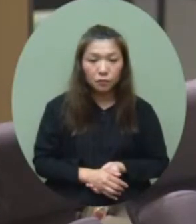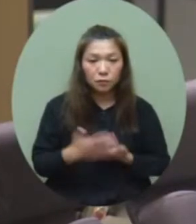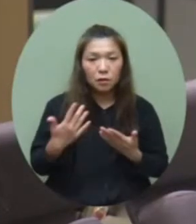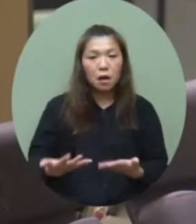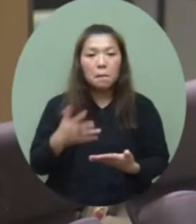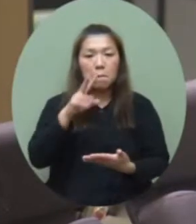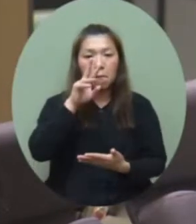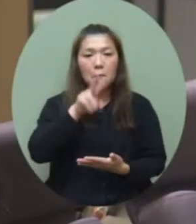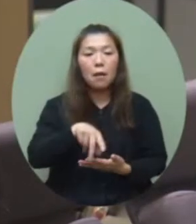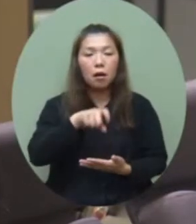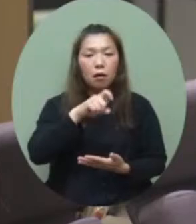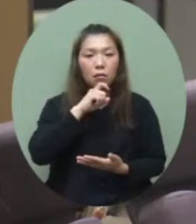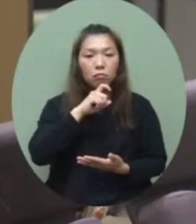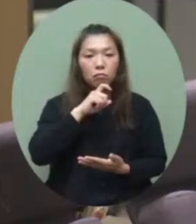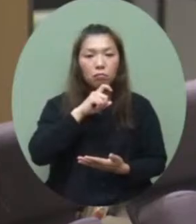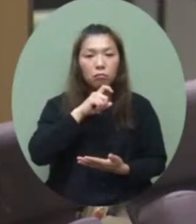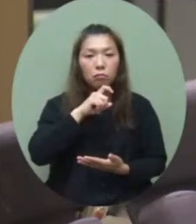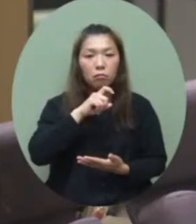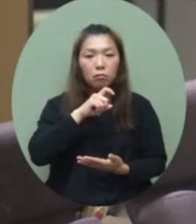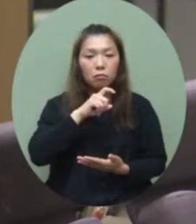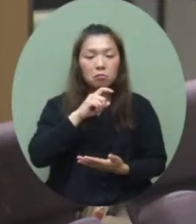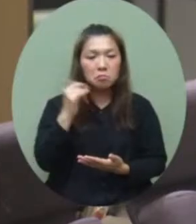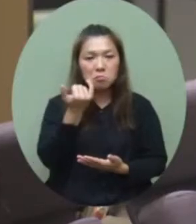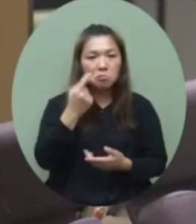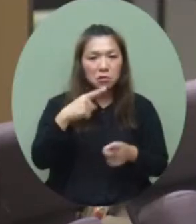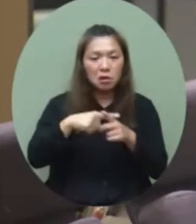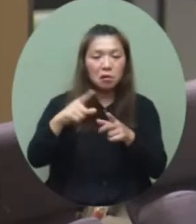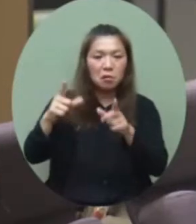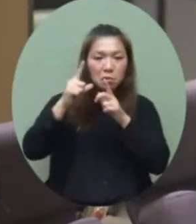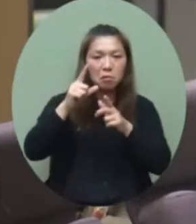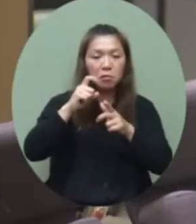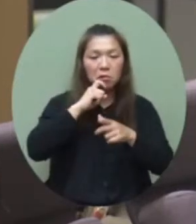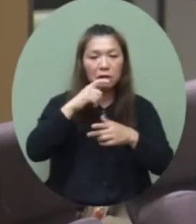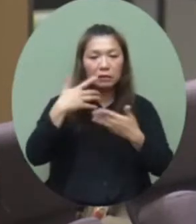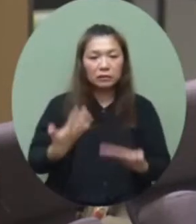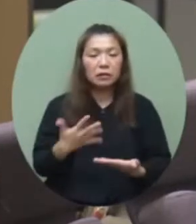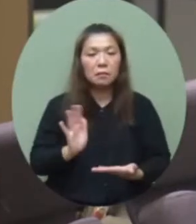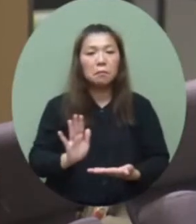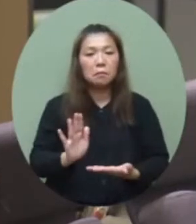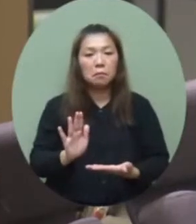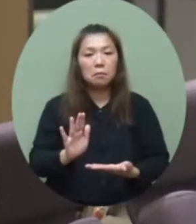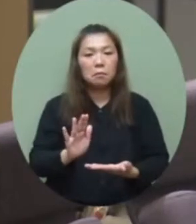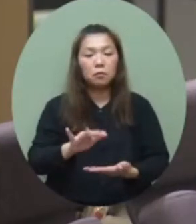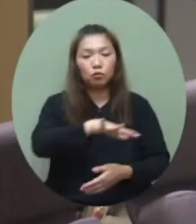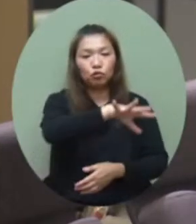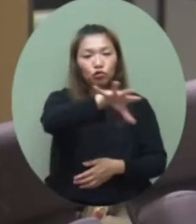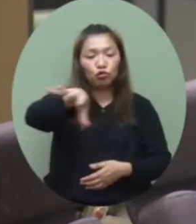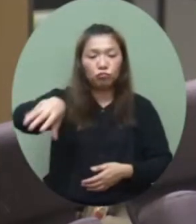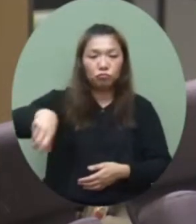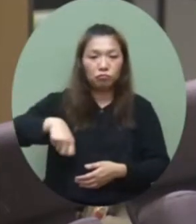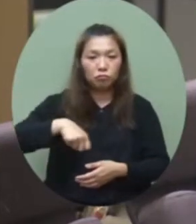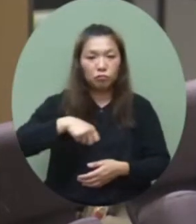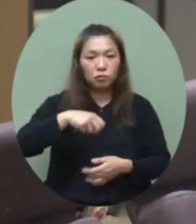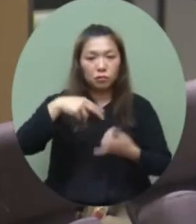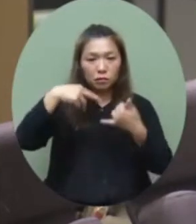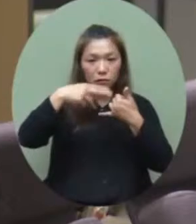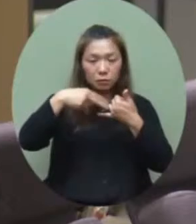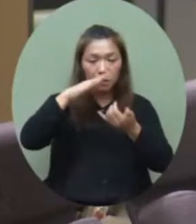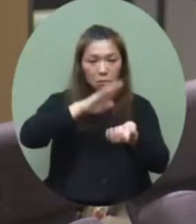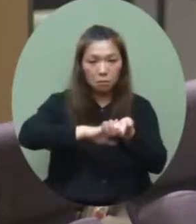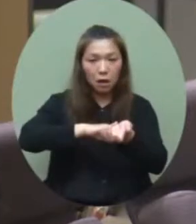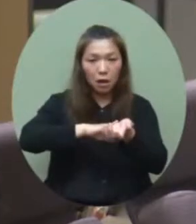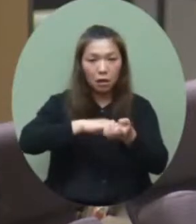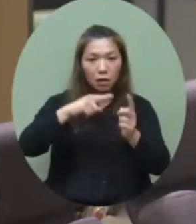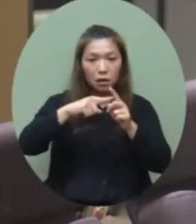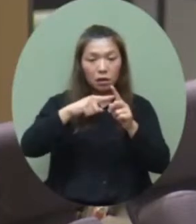that mean that there's a loosening of policy? My second question is about